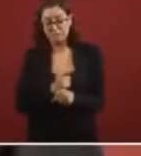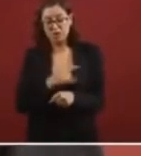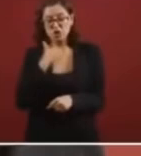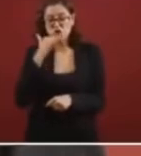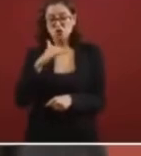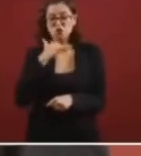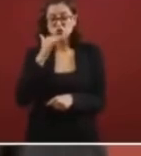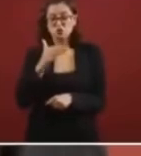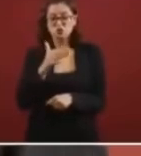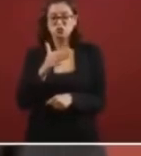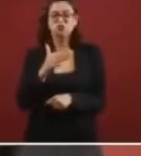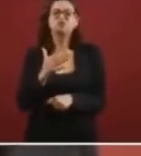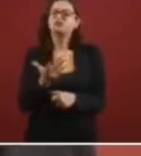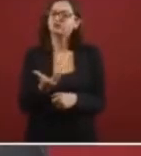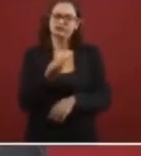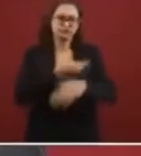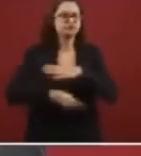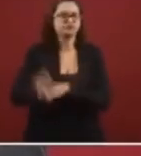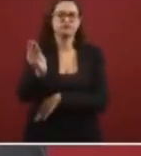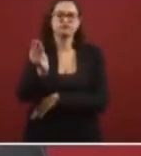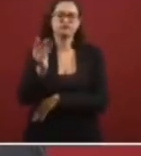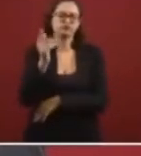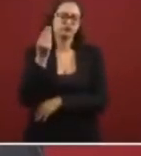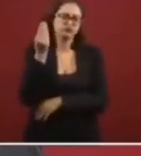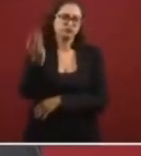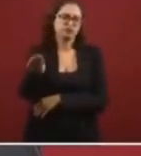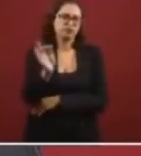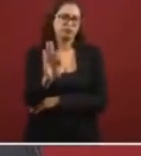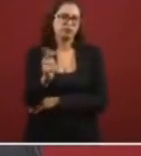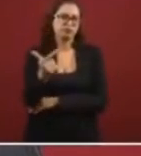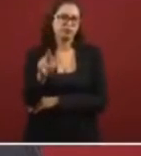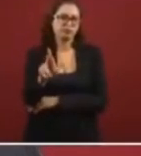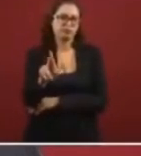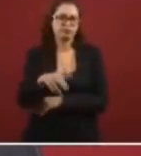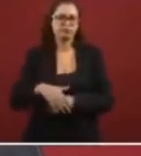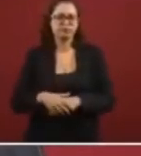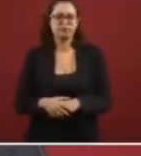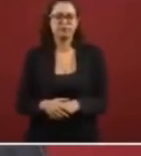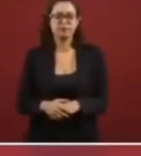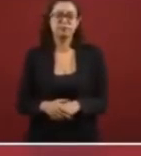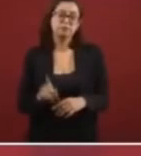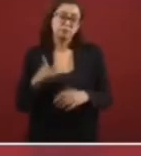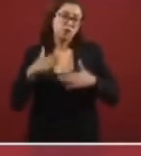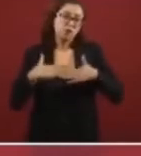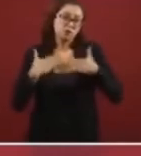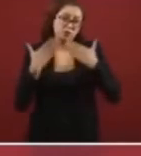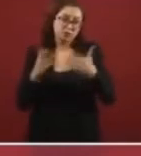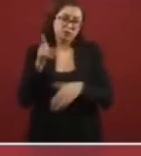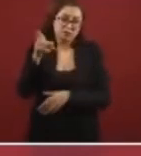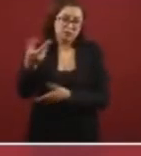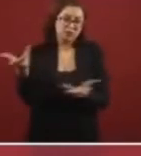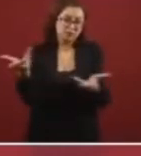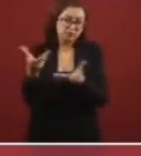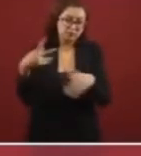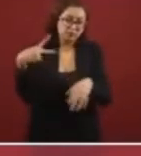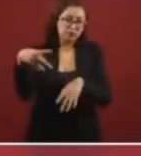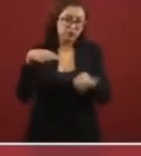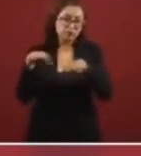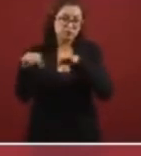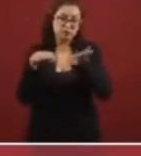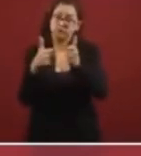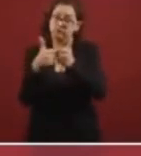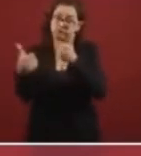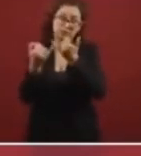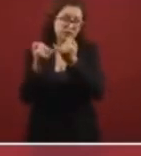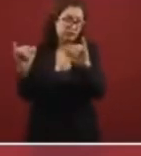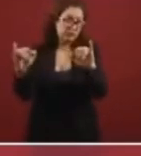inmediato, that has anything to do with corruption is presented immediately to the the Attorney General. Es autónoma,